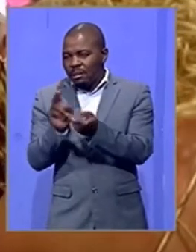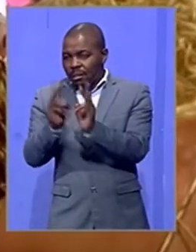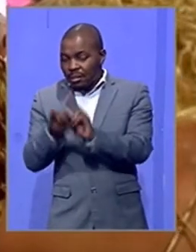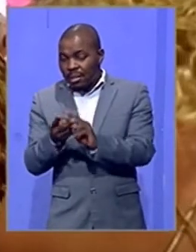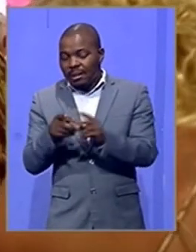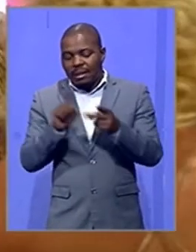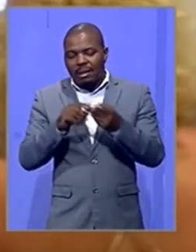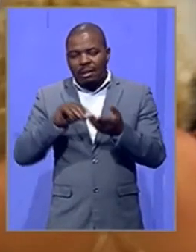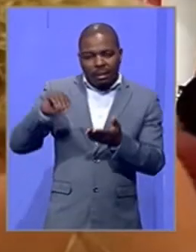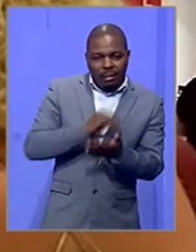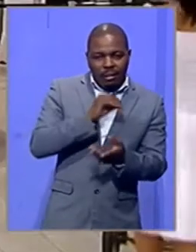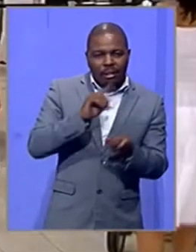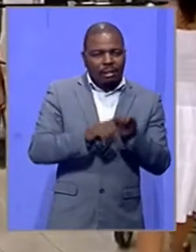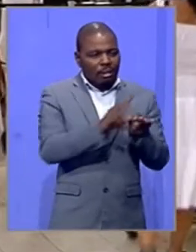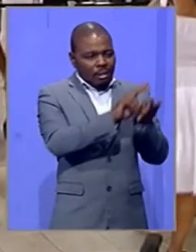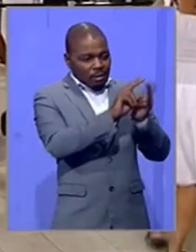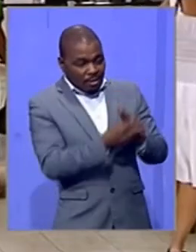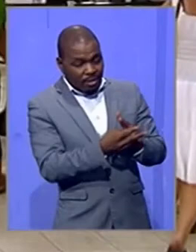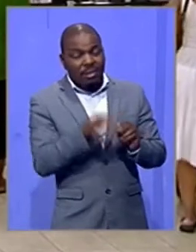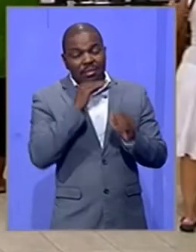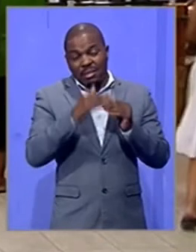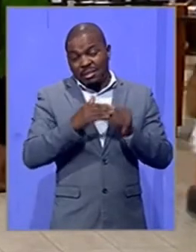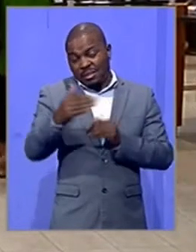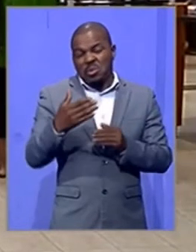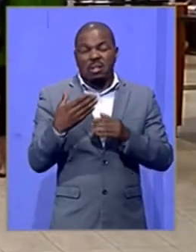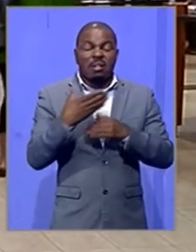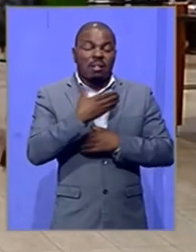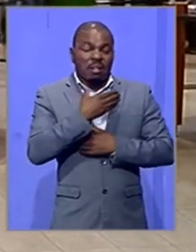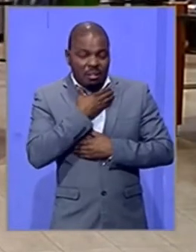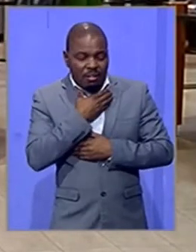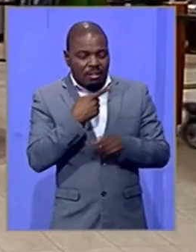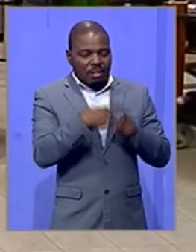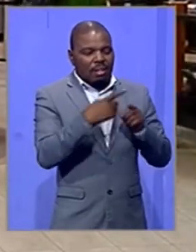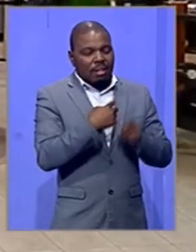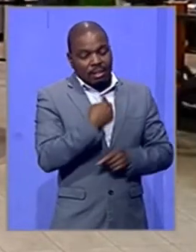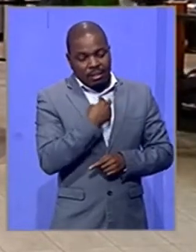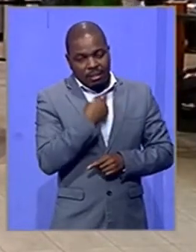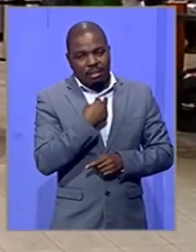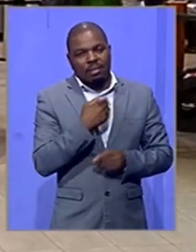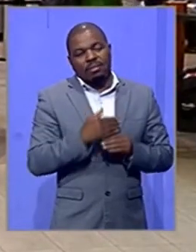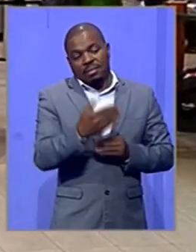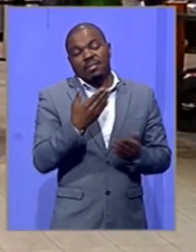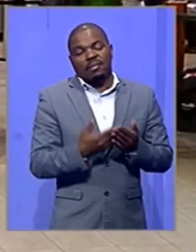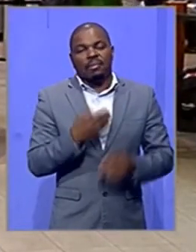credit card le o kadima tjhelete o tla qetella o imetswe o se o sa kgone le ho di lefa.